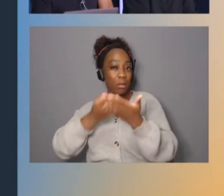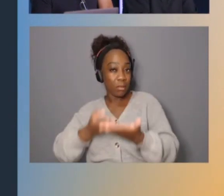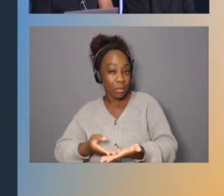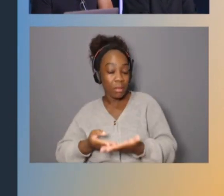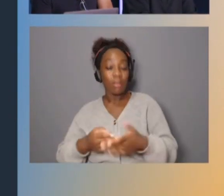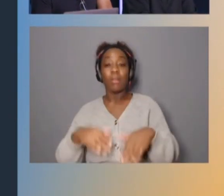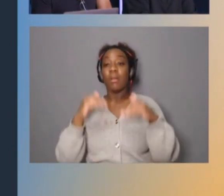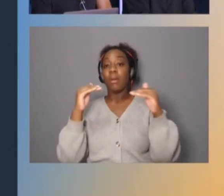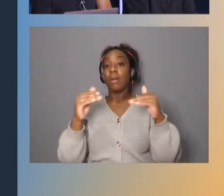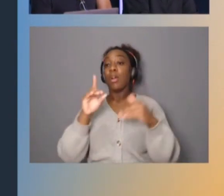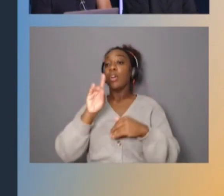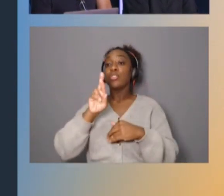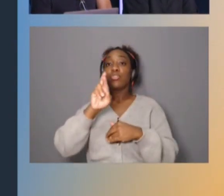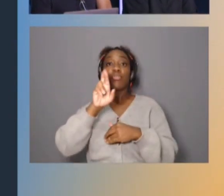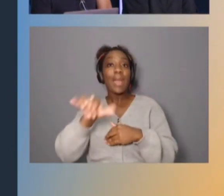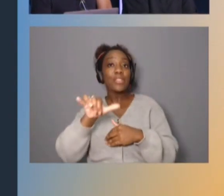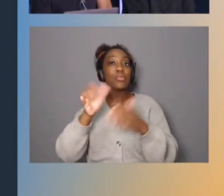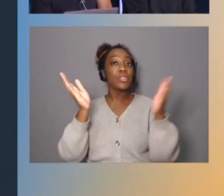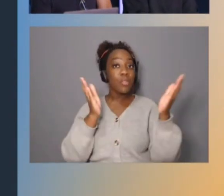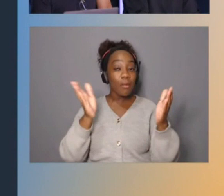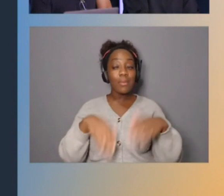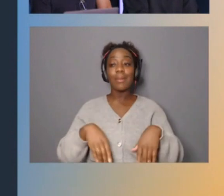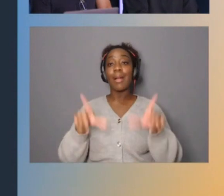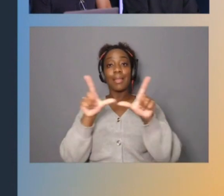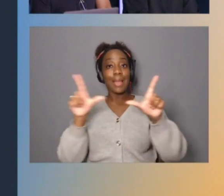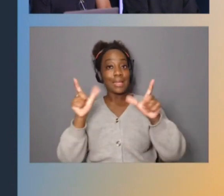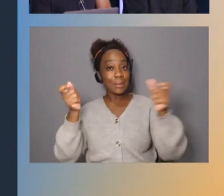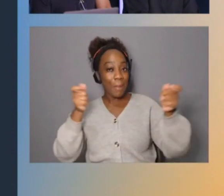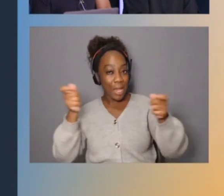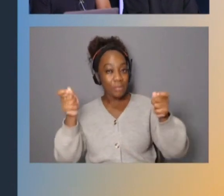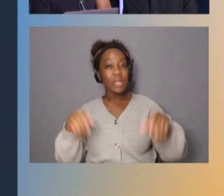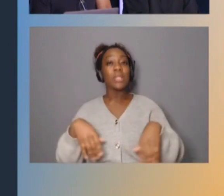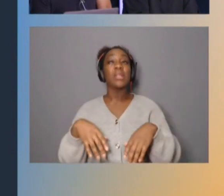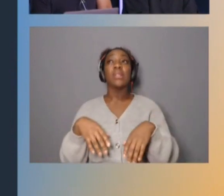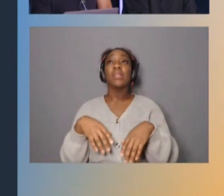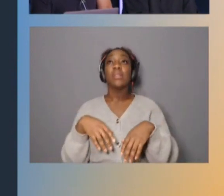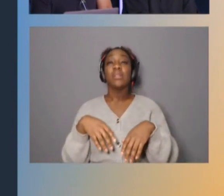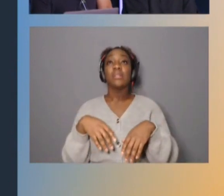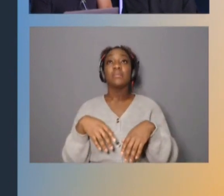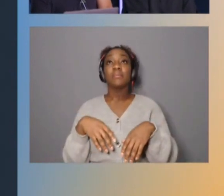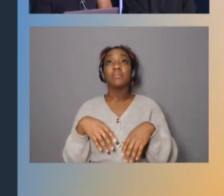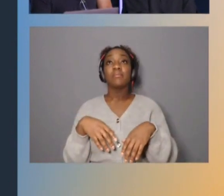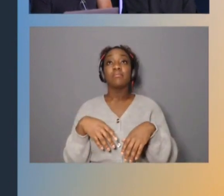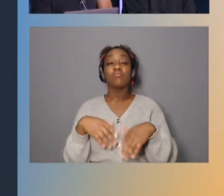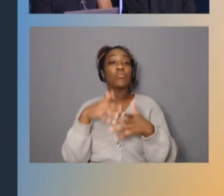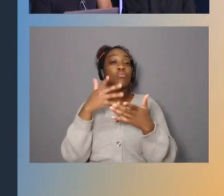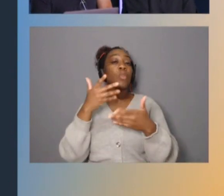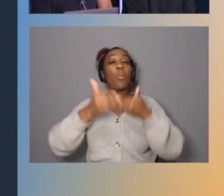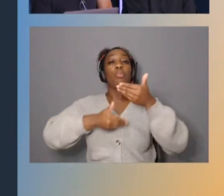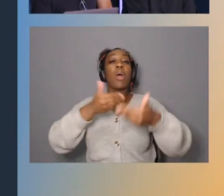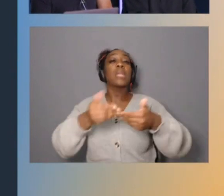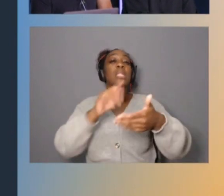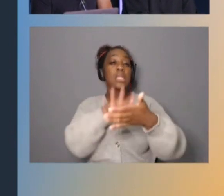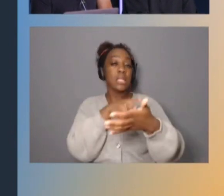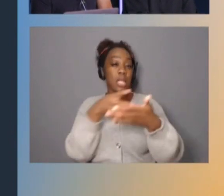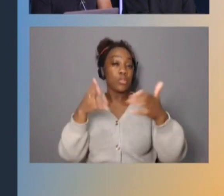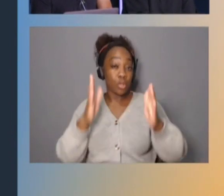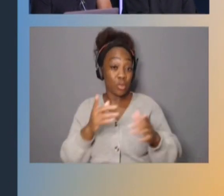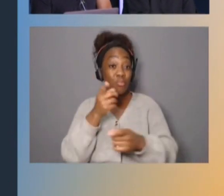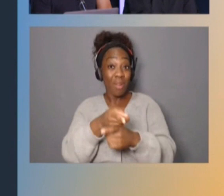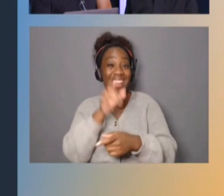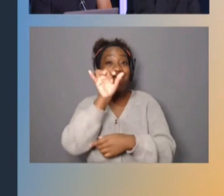will, license management, and then commonly a process scheduler. Right, that's very common in